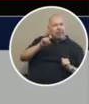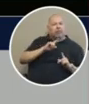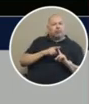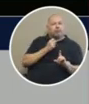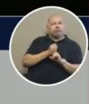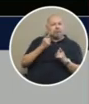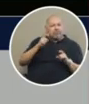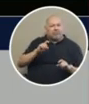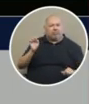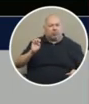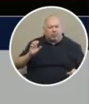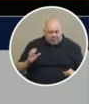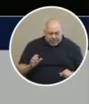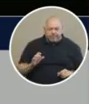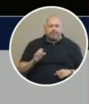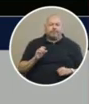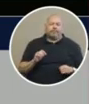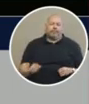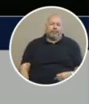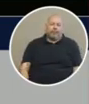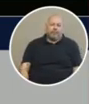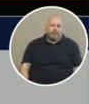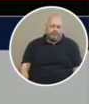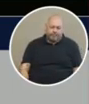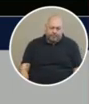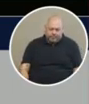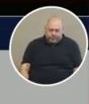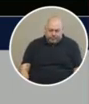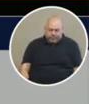If you go to the next slide, IT.